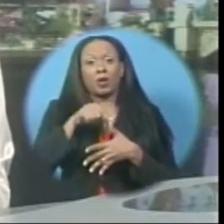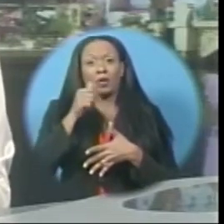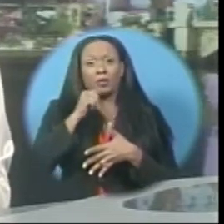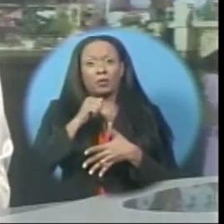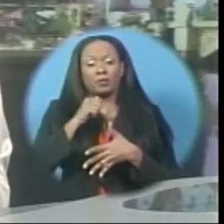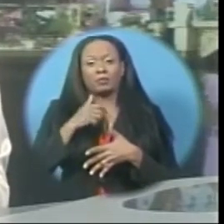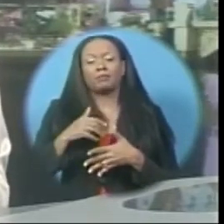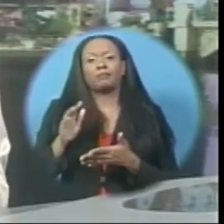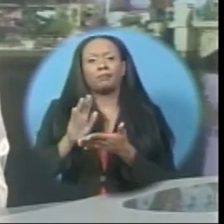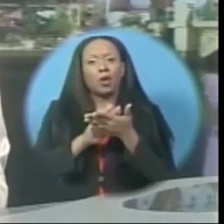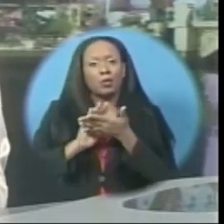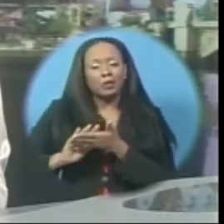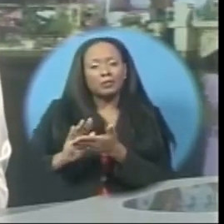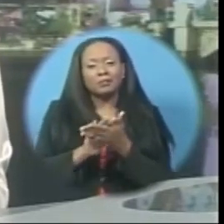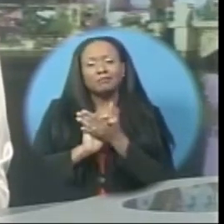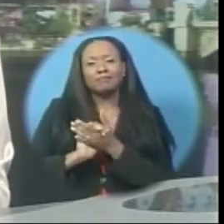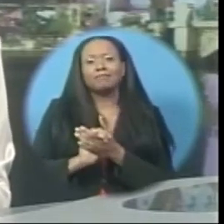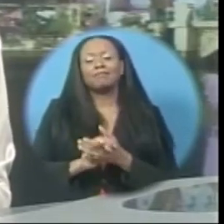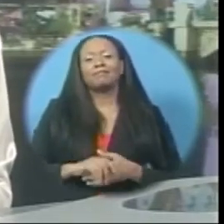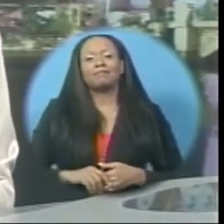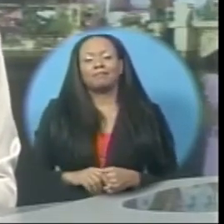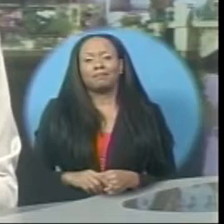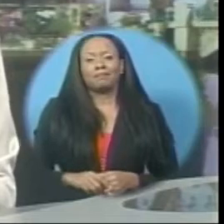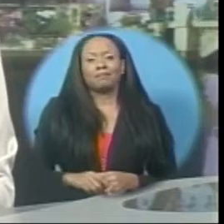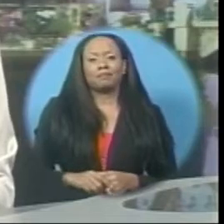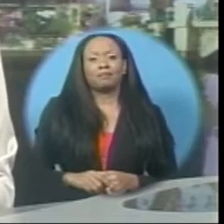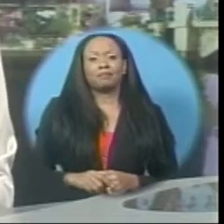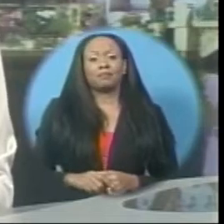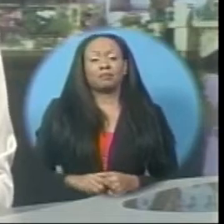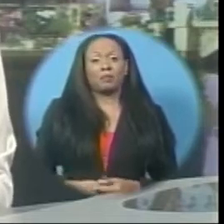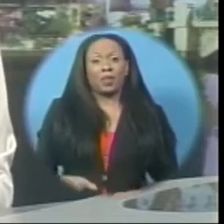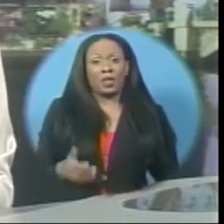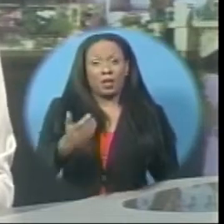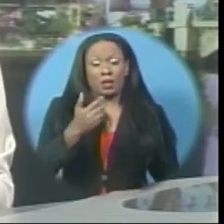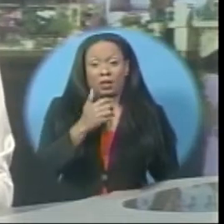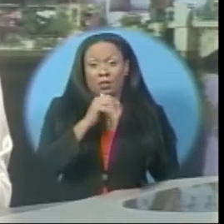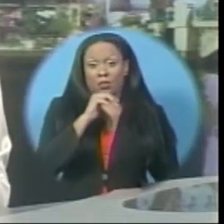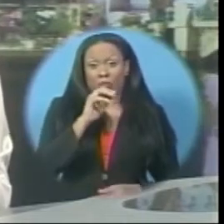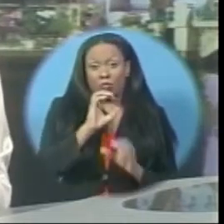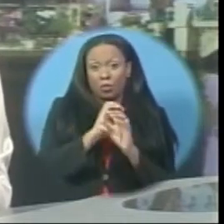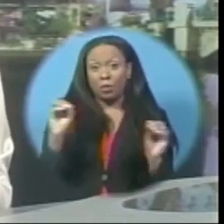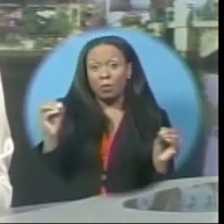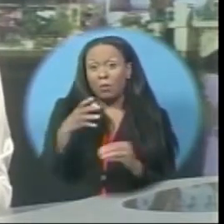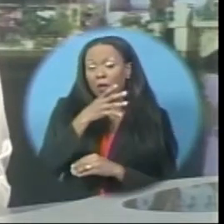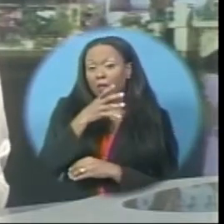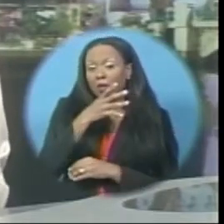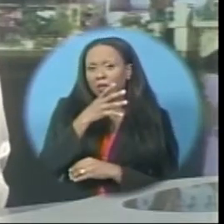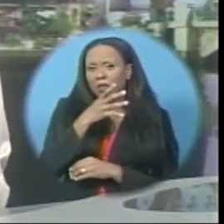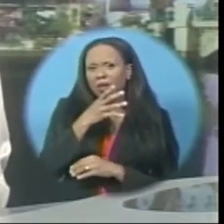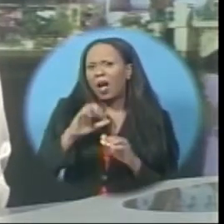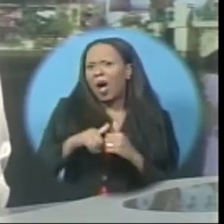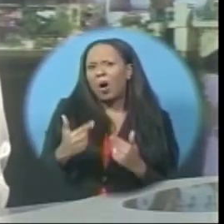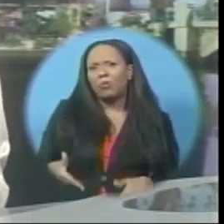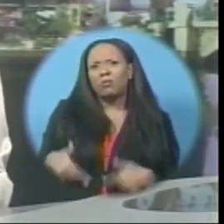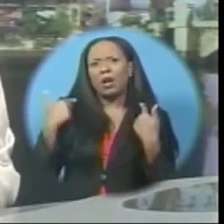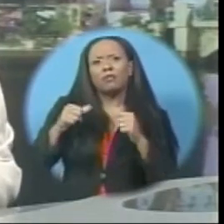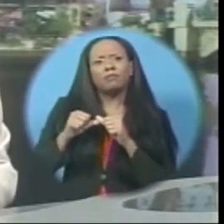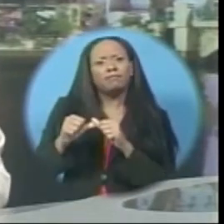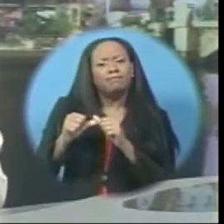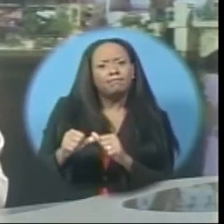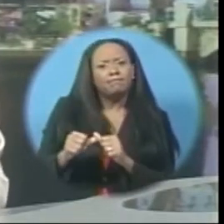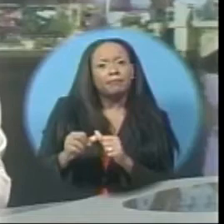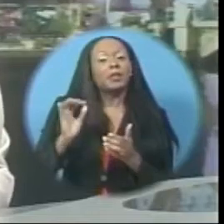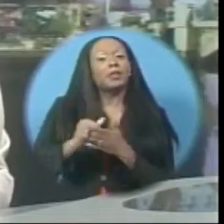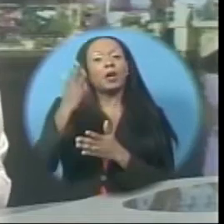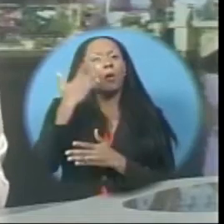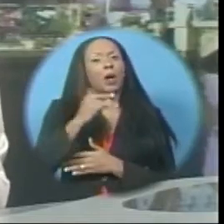delivered. Congratulations to all of those mothers. Without mothers, the cycle of life would be impossible, and that's why they